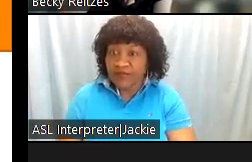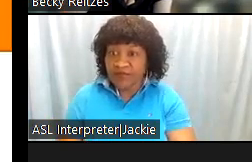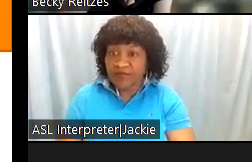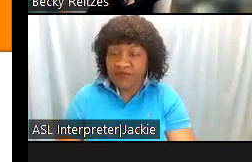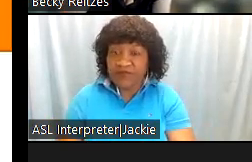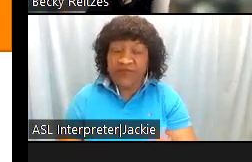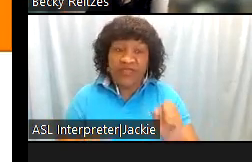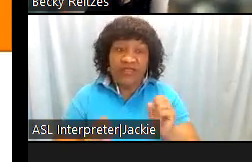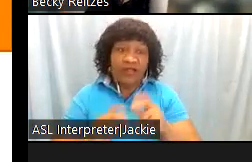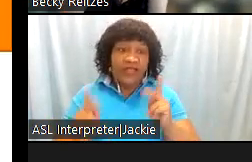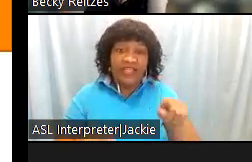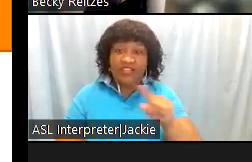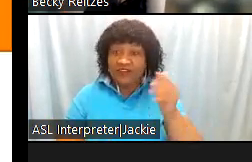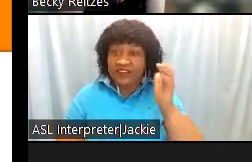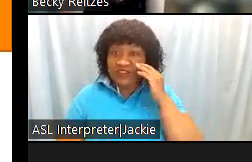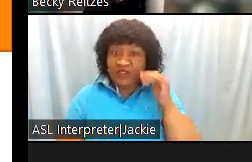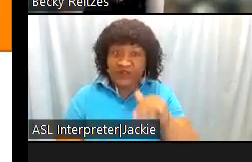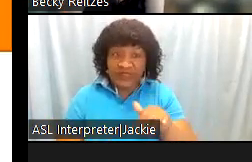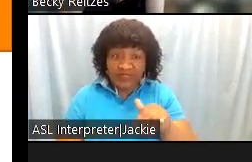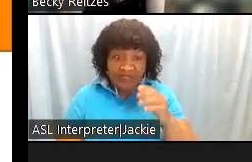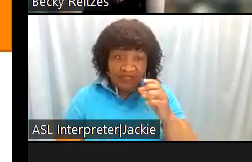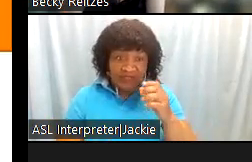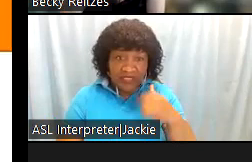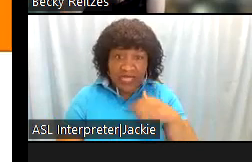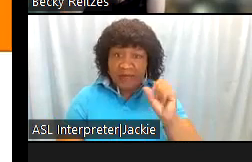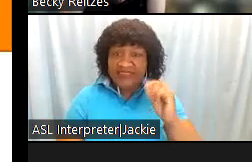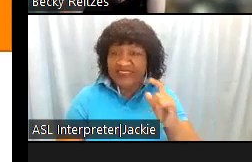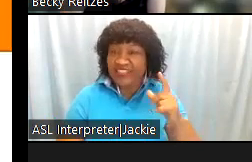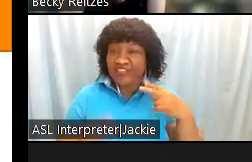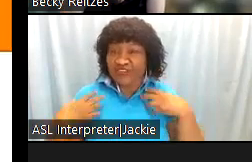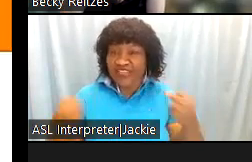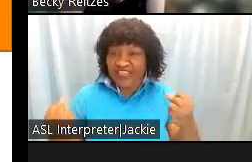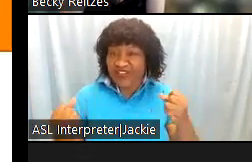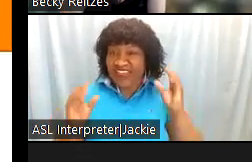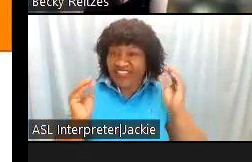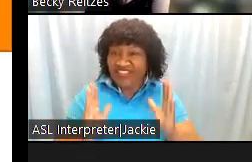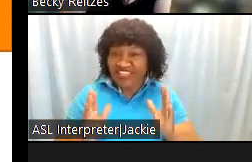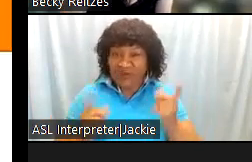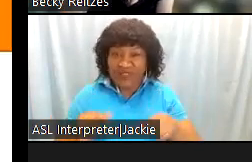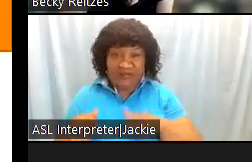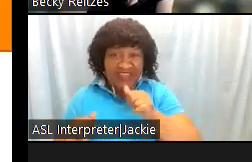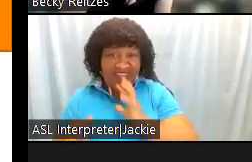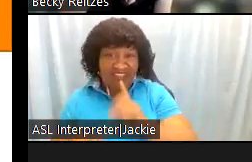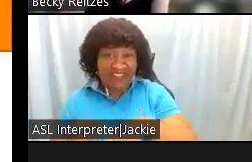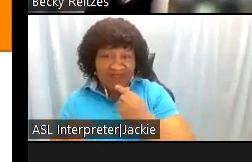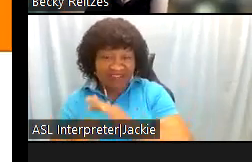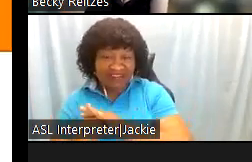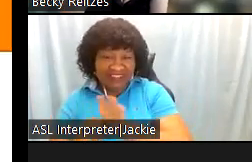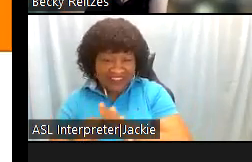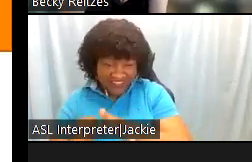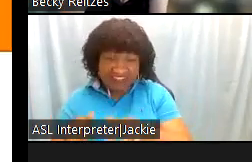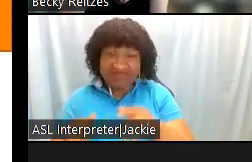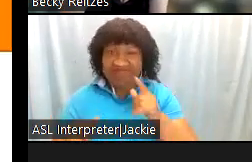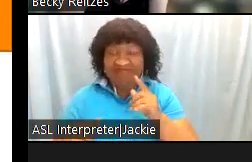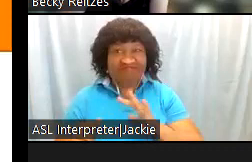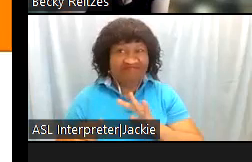Also, y'all know that I'm a sexual health educator when I'm not on COVID. So to me, this is super exciting stuff. And to other people, they're like,